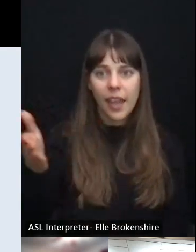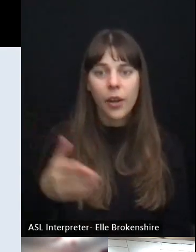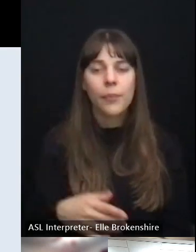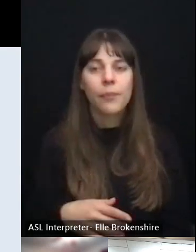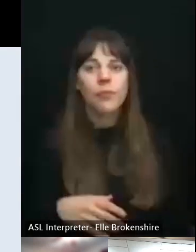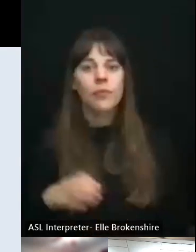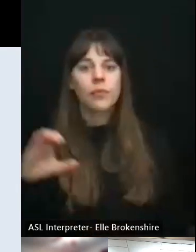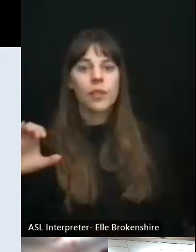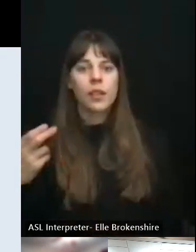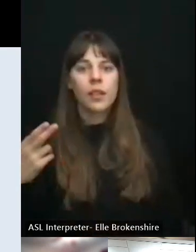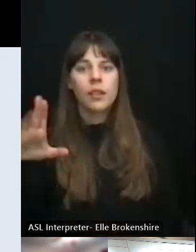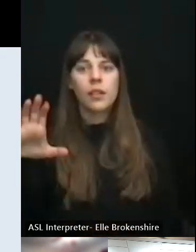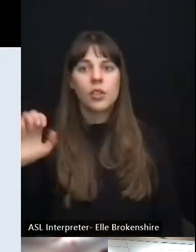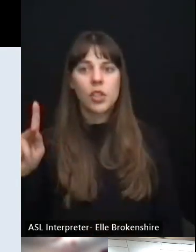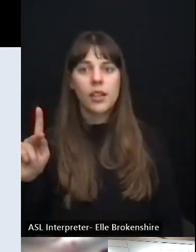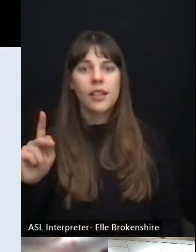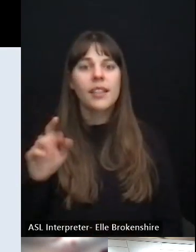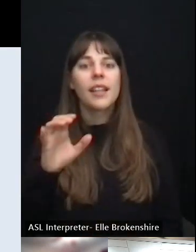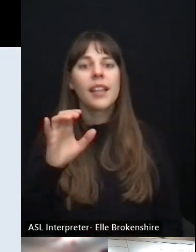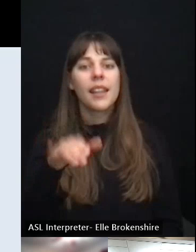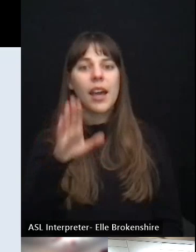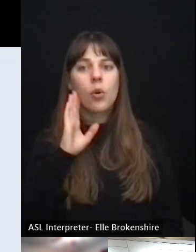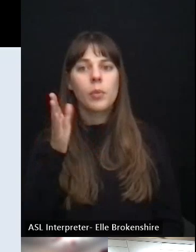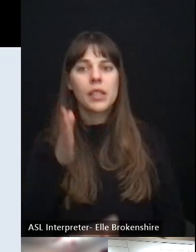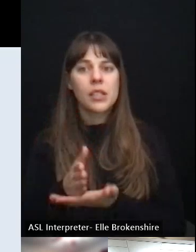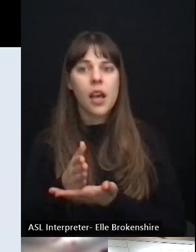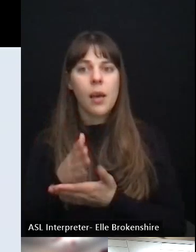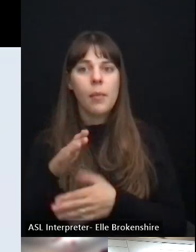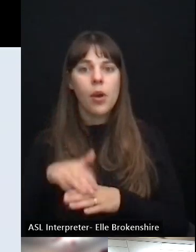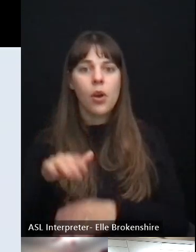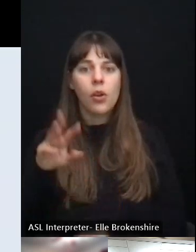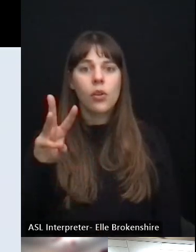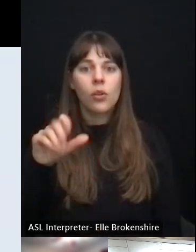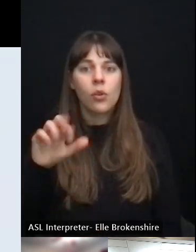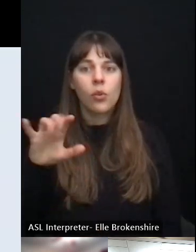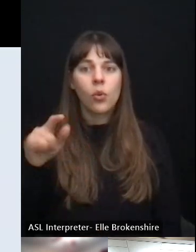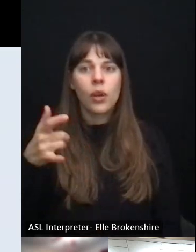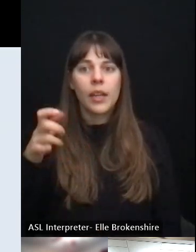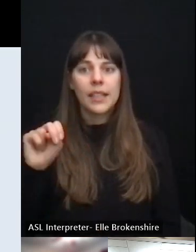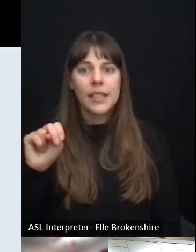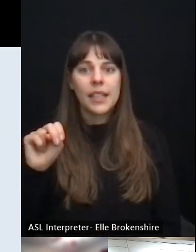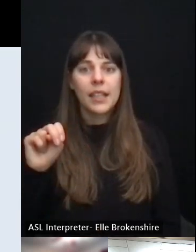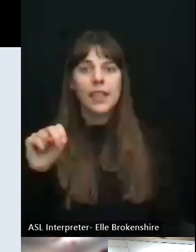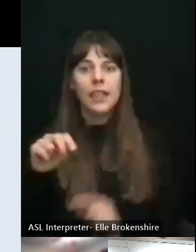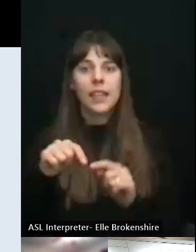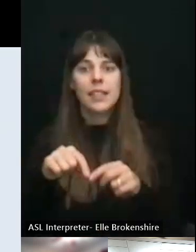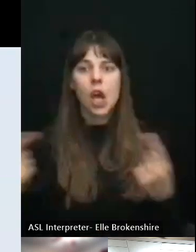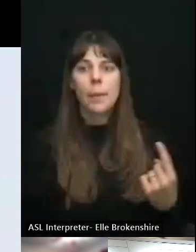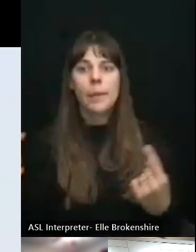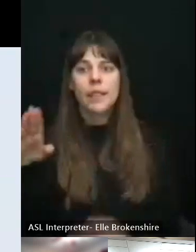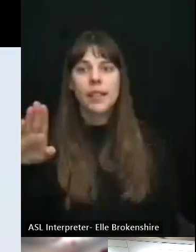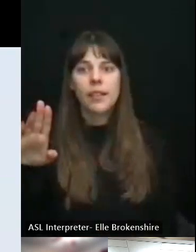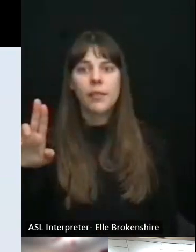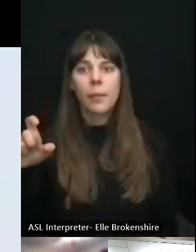would be the stop on Warrington Avenue at and opposite Boxton Street. Great. Thank